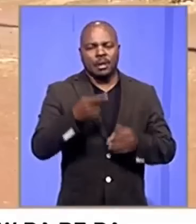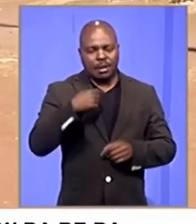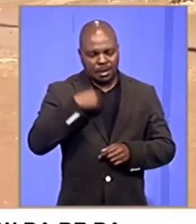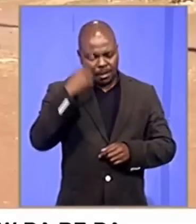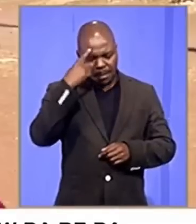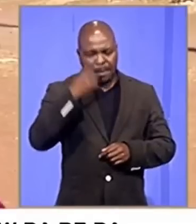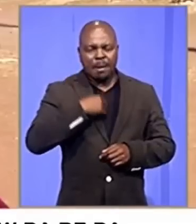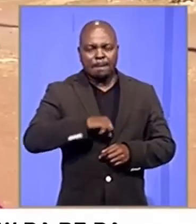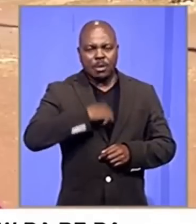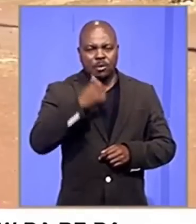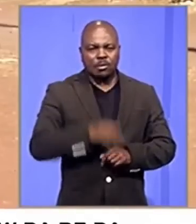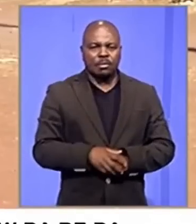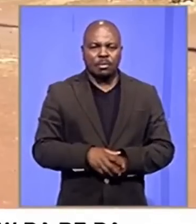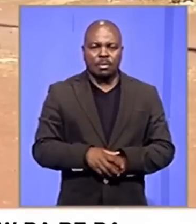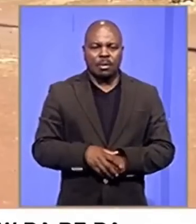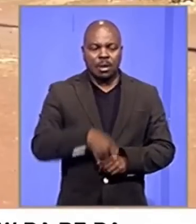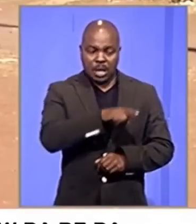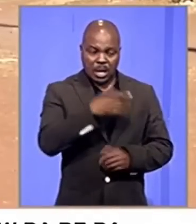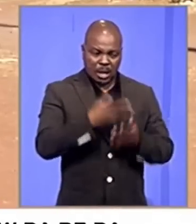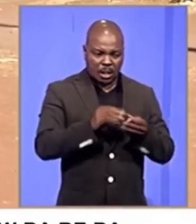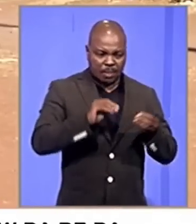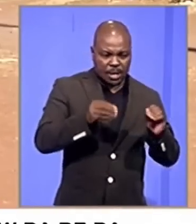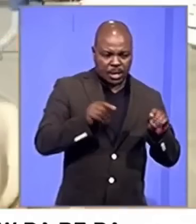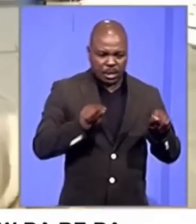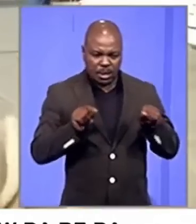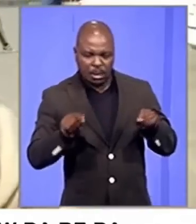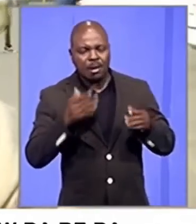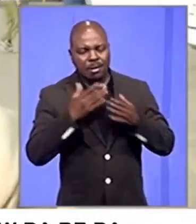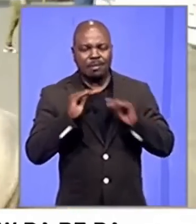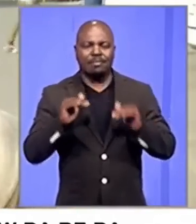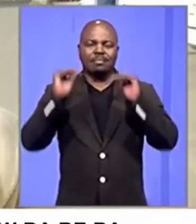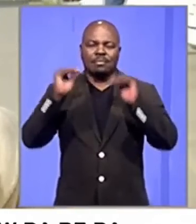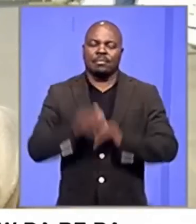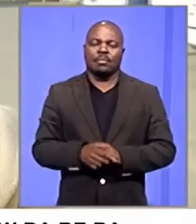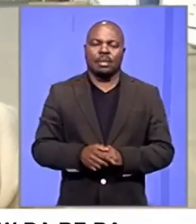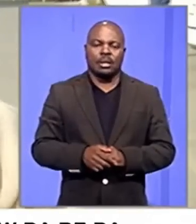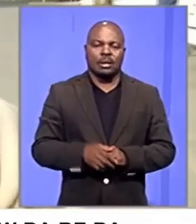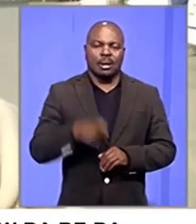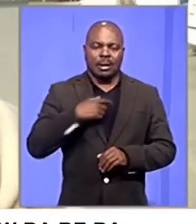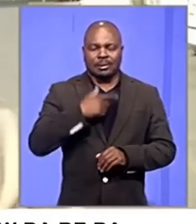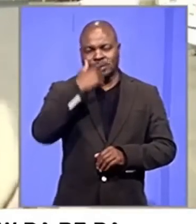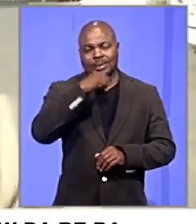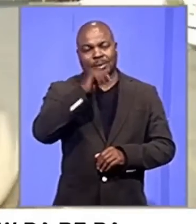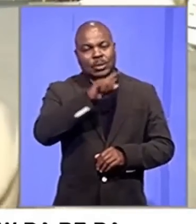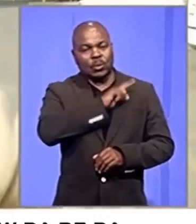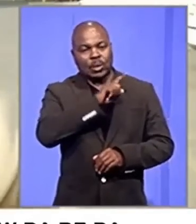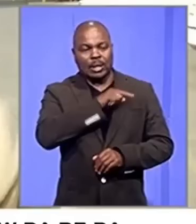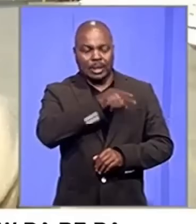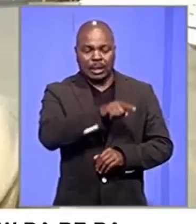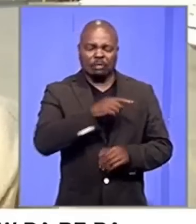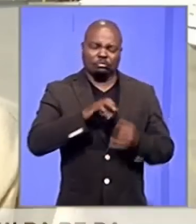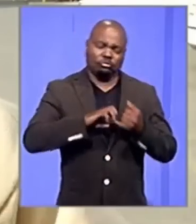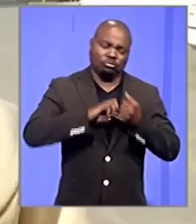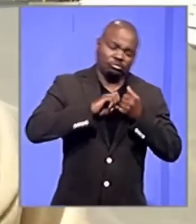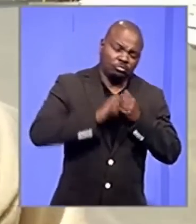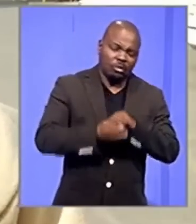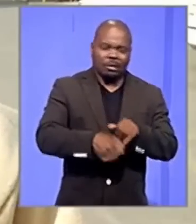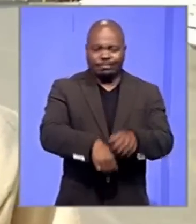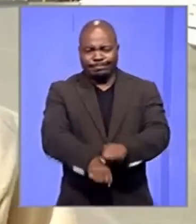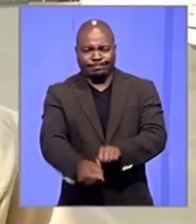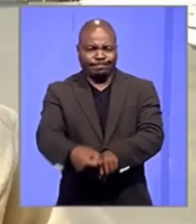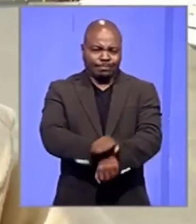you. Banyana ba rona ba kgona go bakanya mo le mo a kopela re kaya. And they shouldn't be very sad about it because they pushed very hard and I really